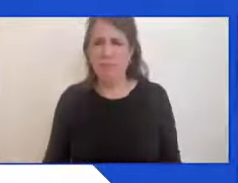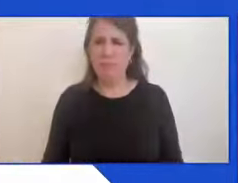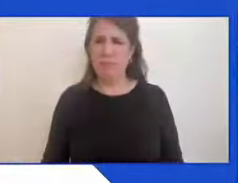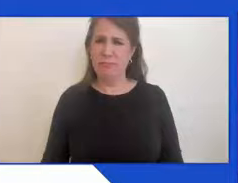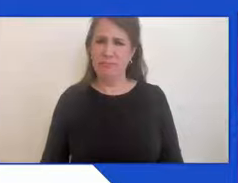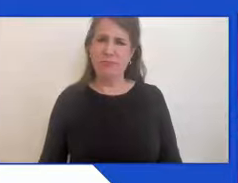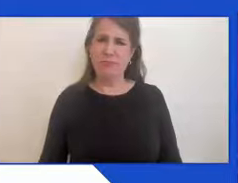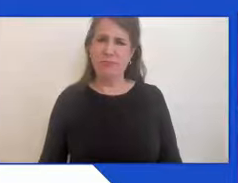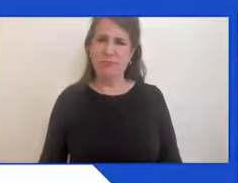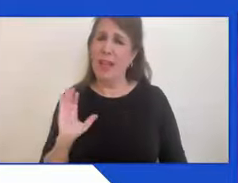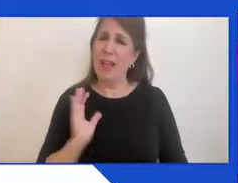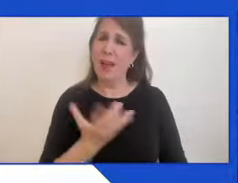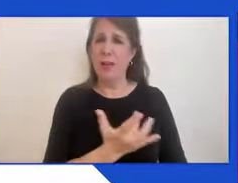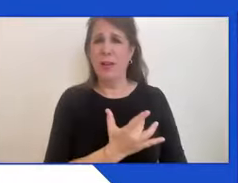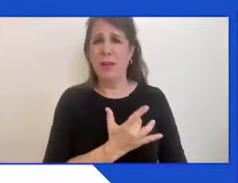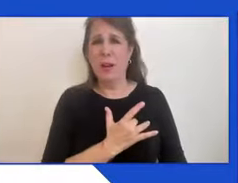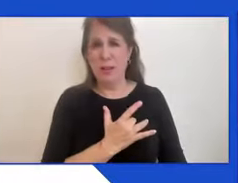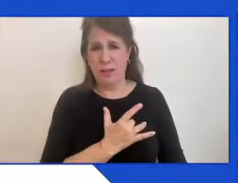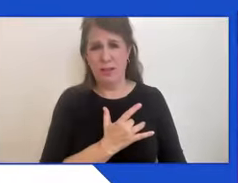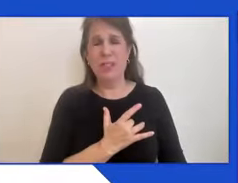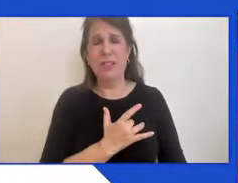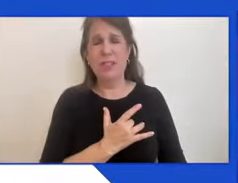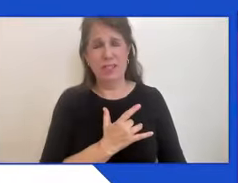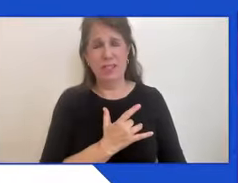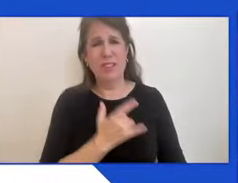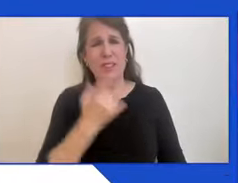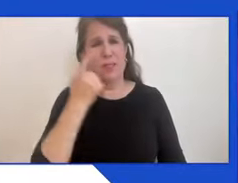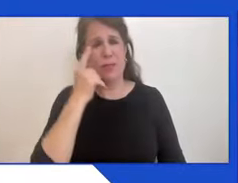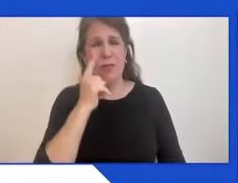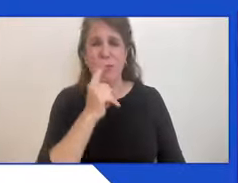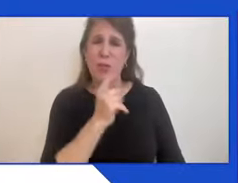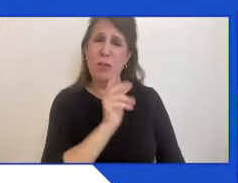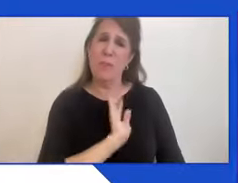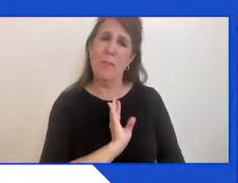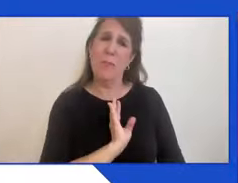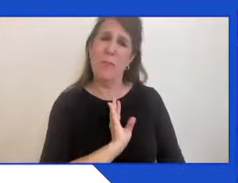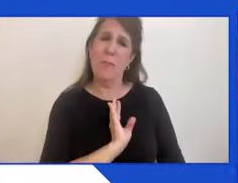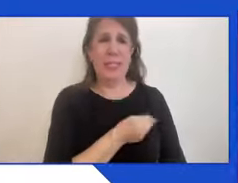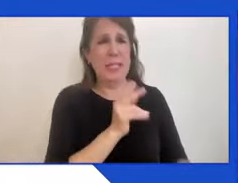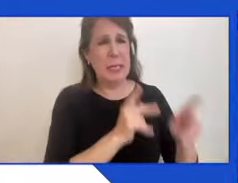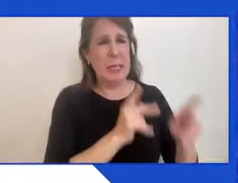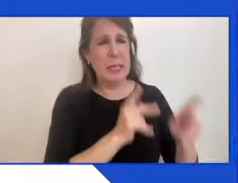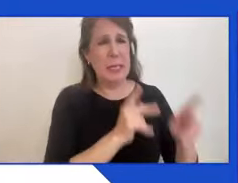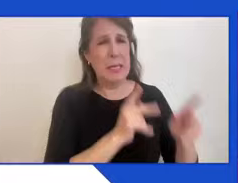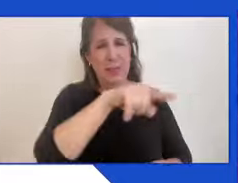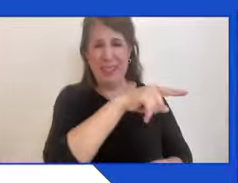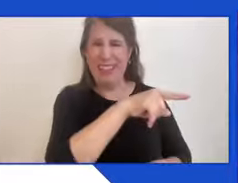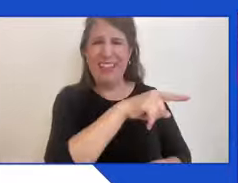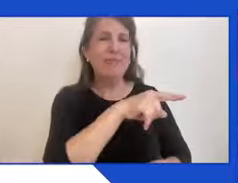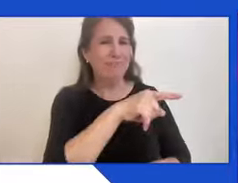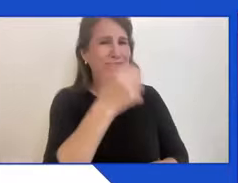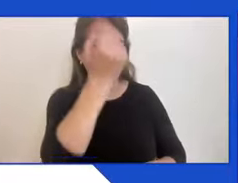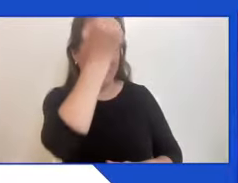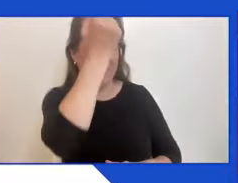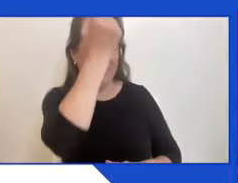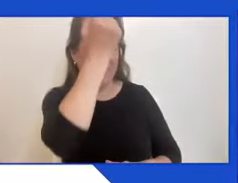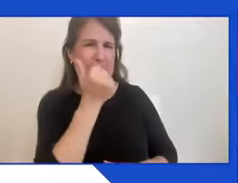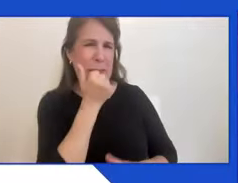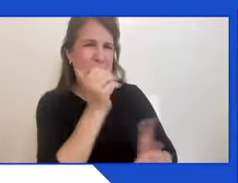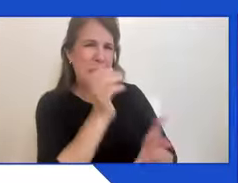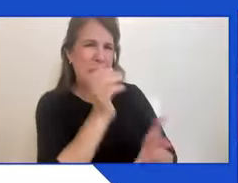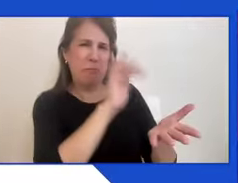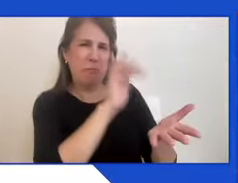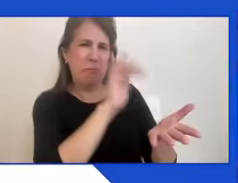Our hearts also go out to the Palestinian people who have been used by and suffered at the hands of